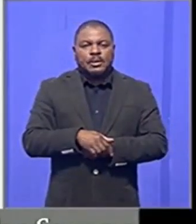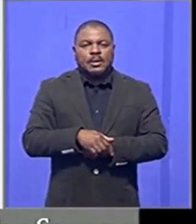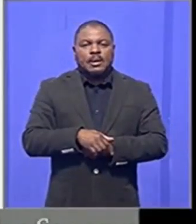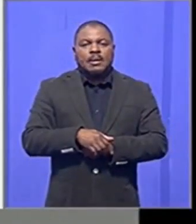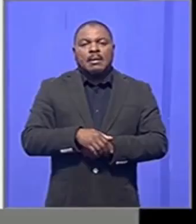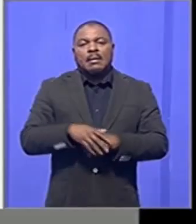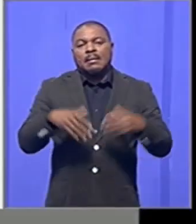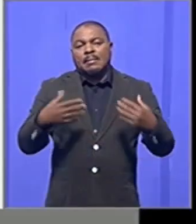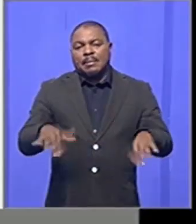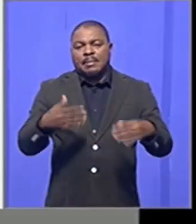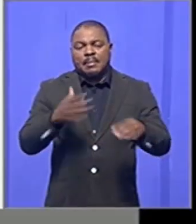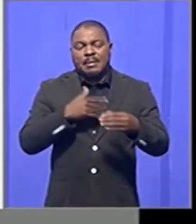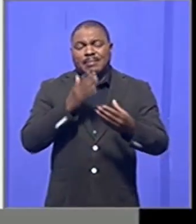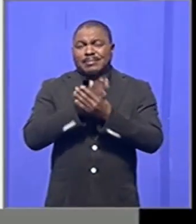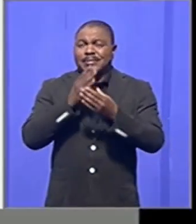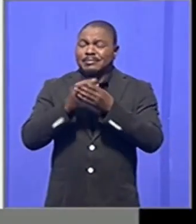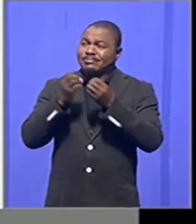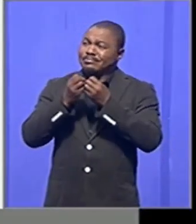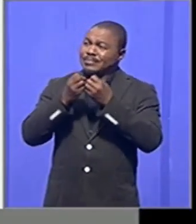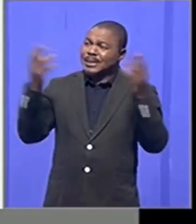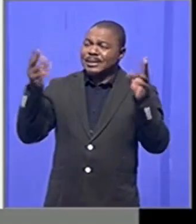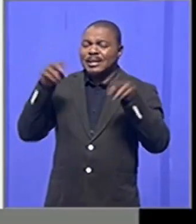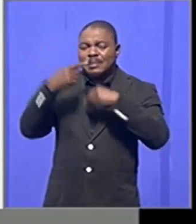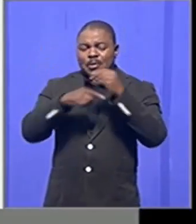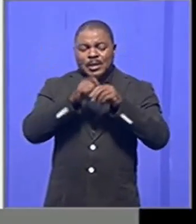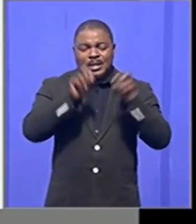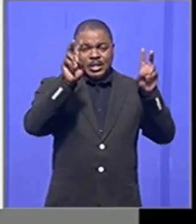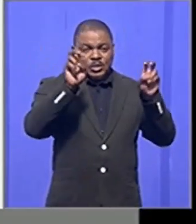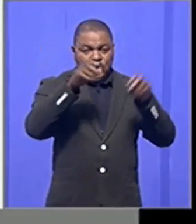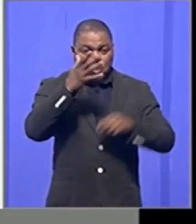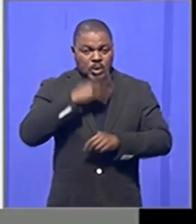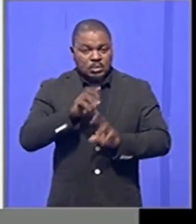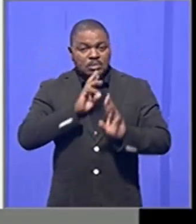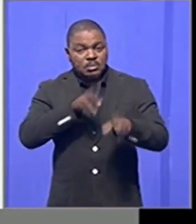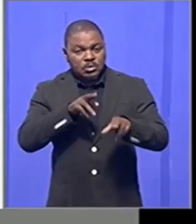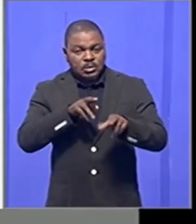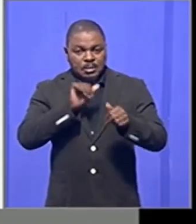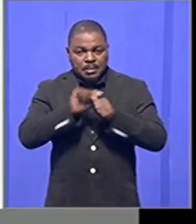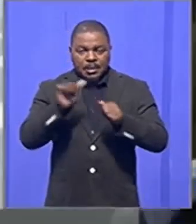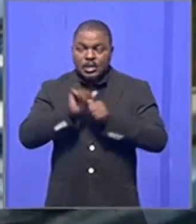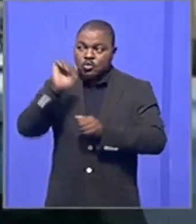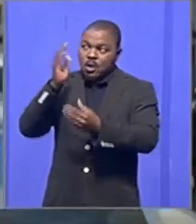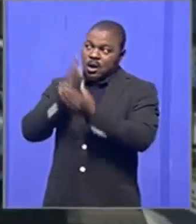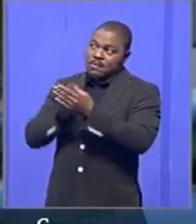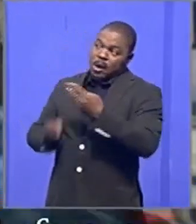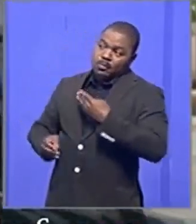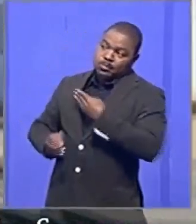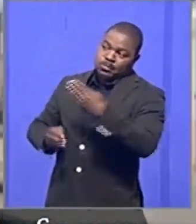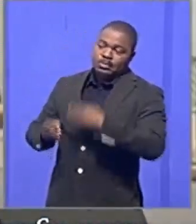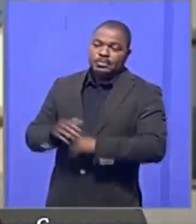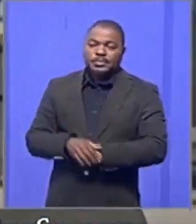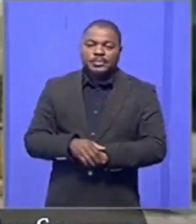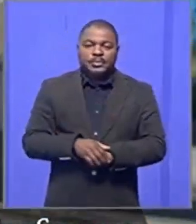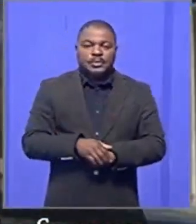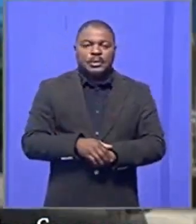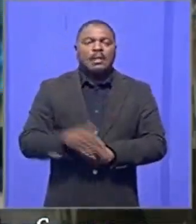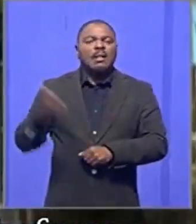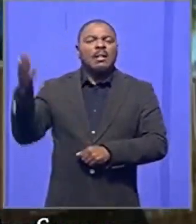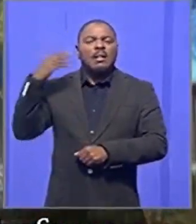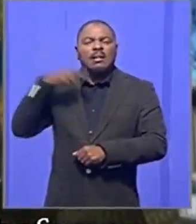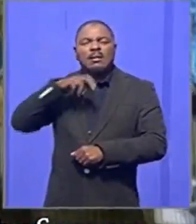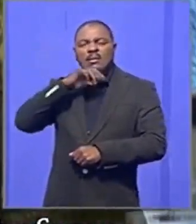endless archives, as you know, on this matter. So if you want a response, please refer to your archives. Kgošibogolo ya pele